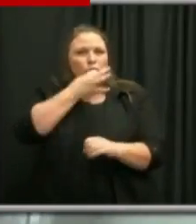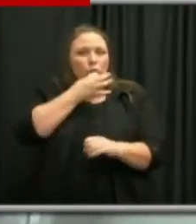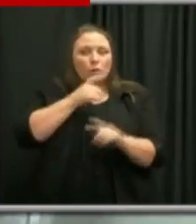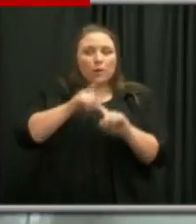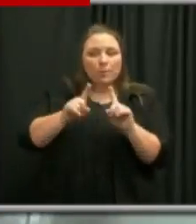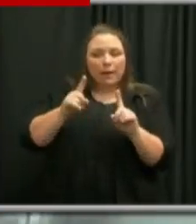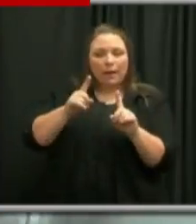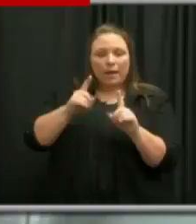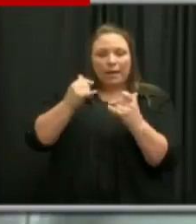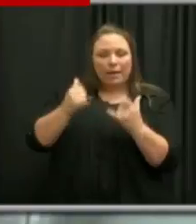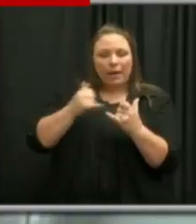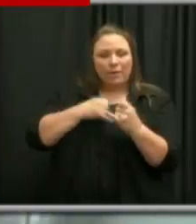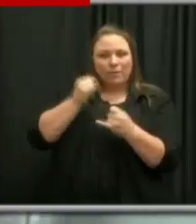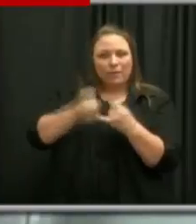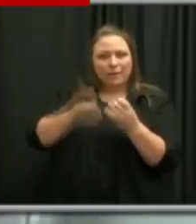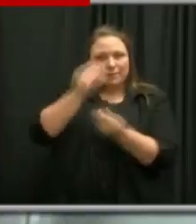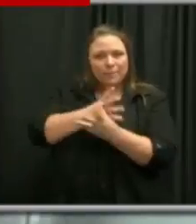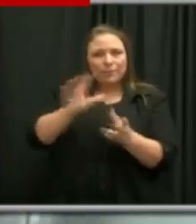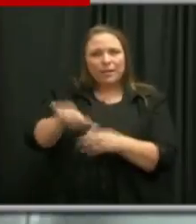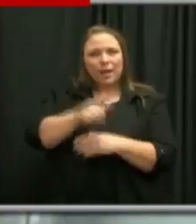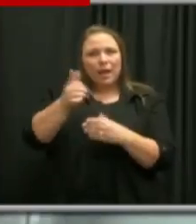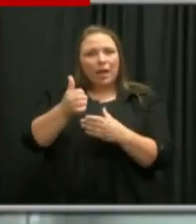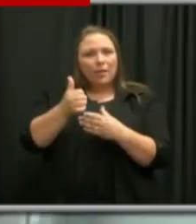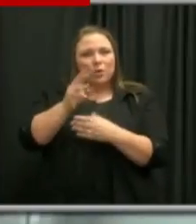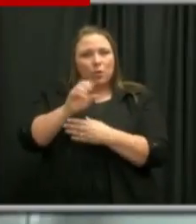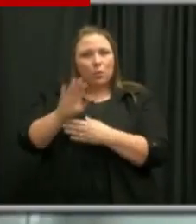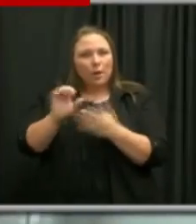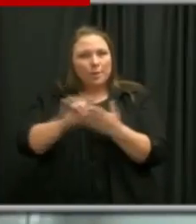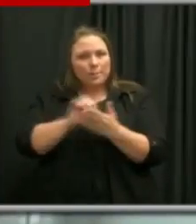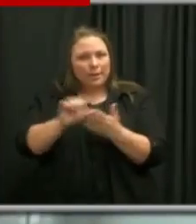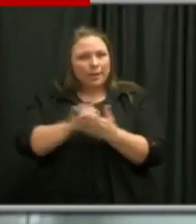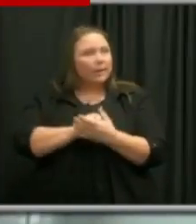with some other helpful websites,